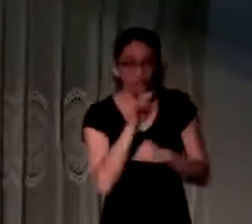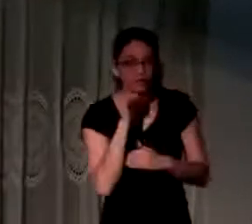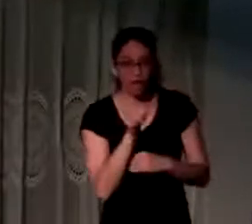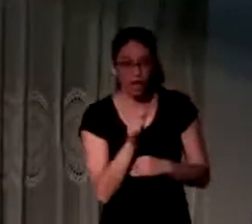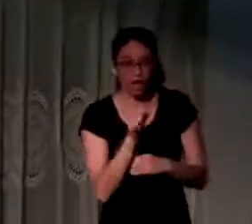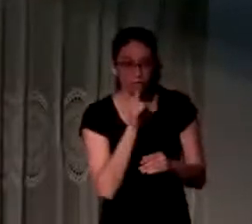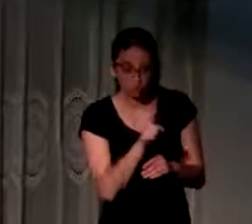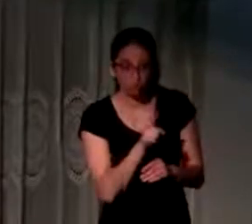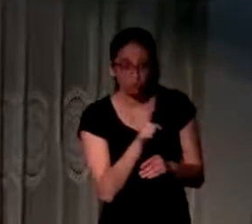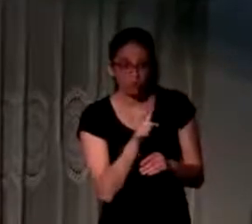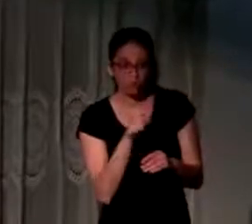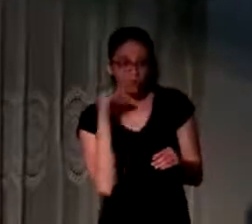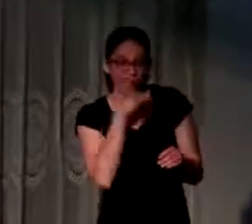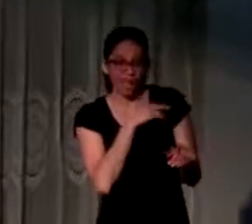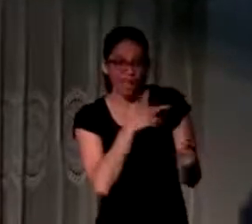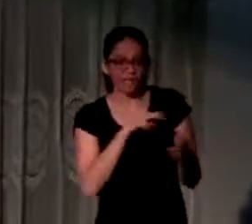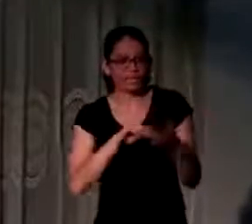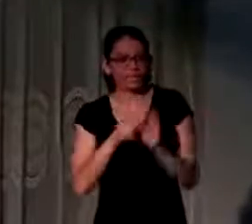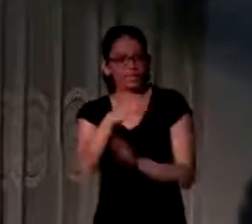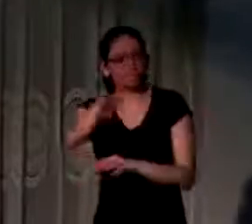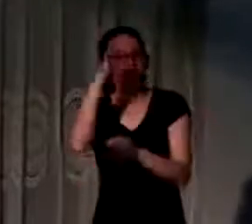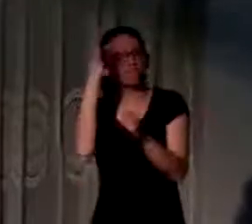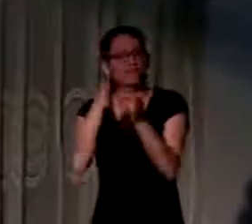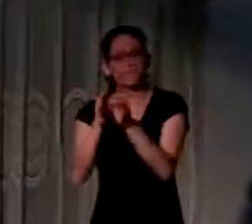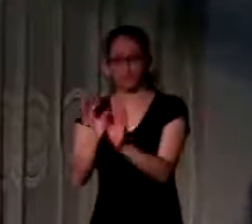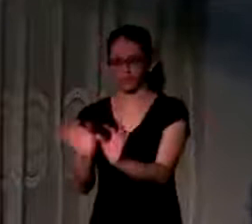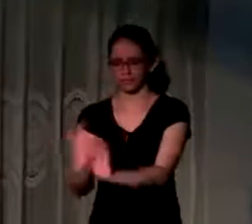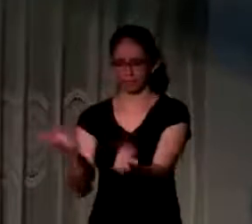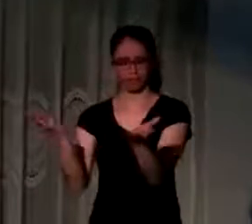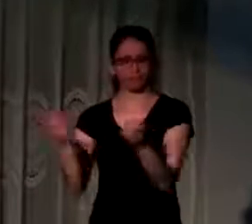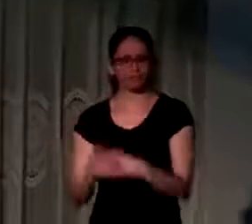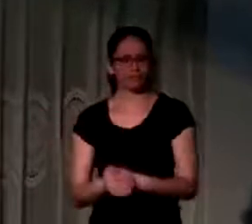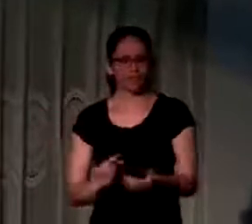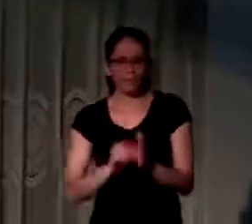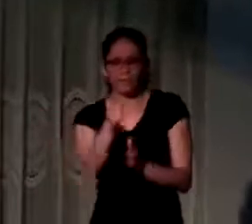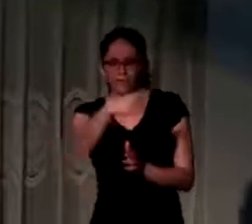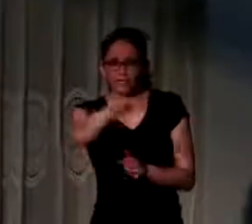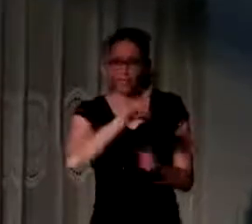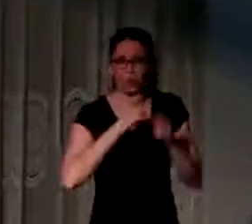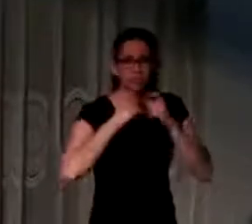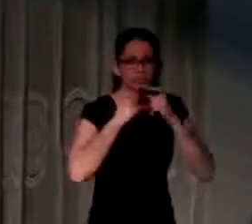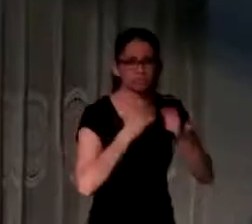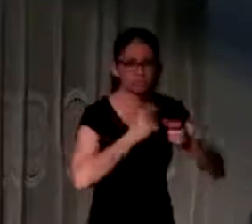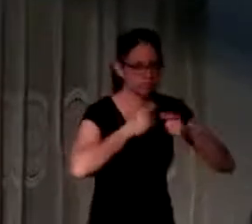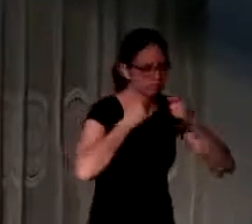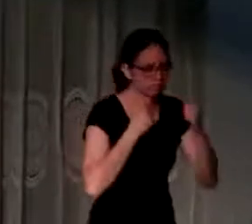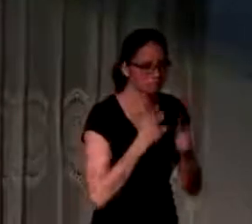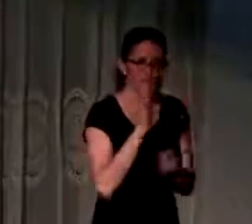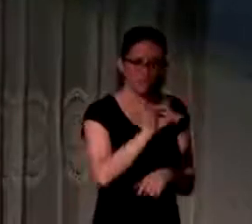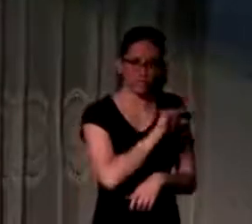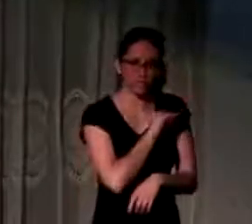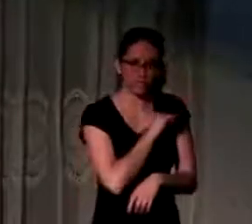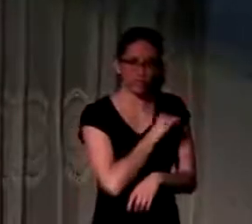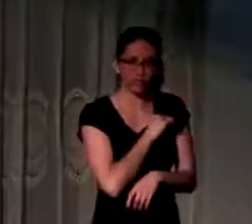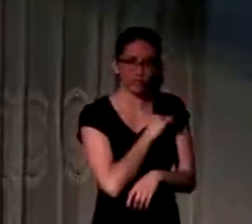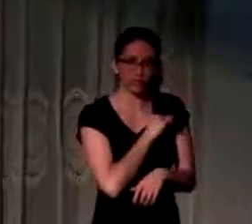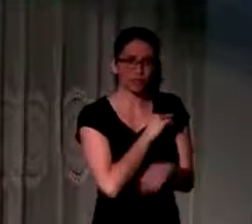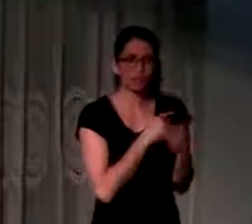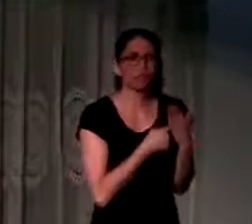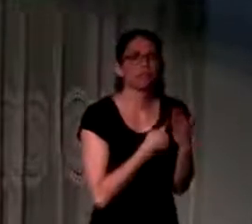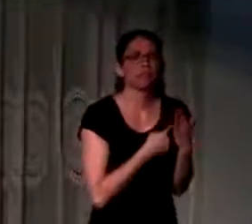faith is futile, and you are still in your sins. You go to bed in guilt and in fear of the day of